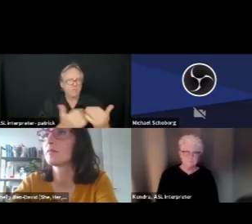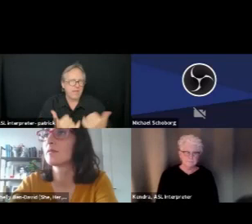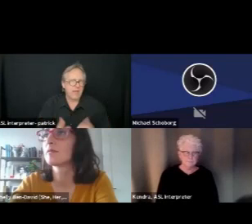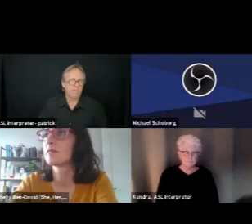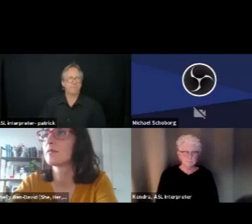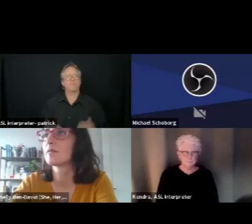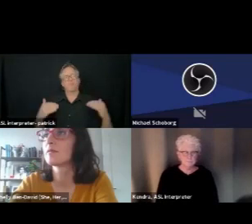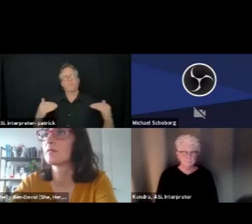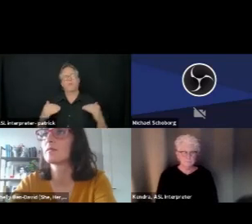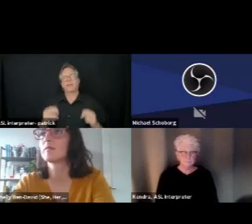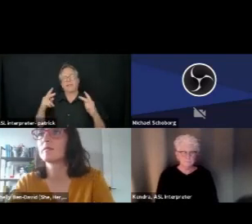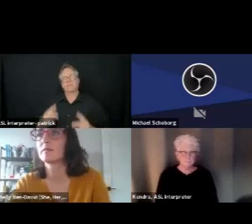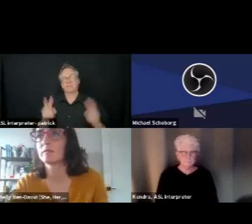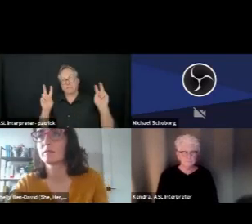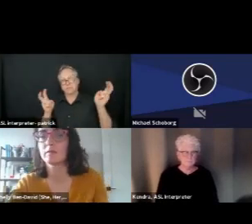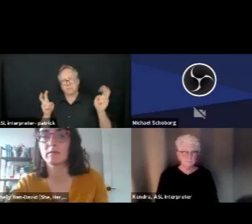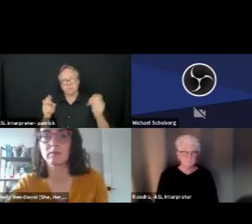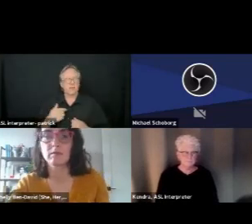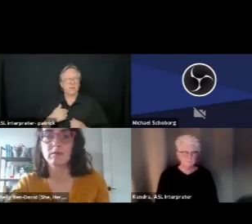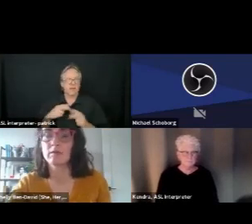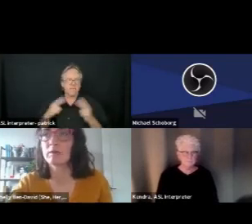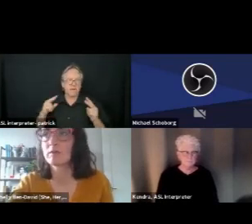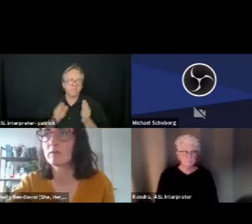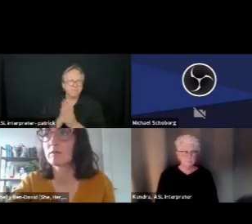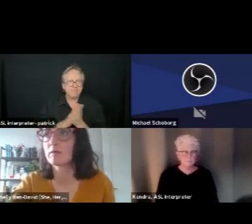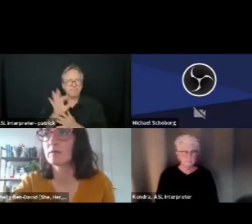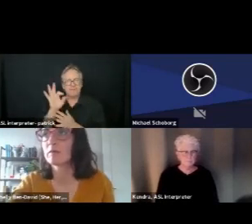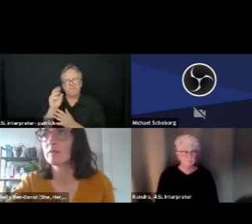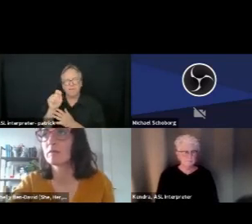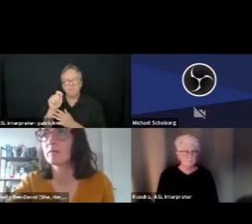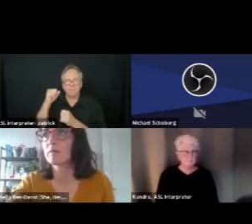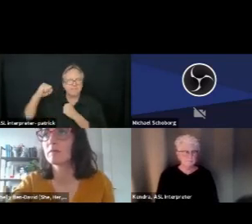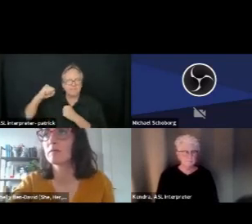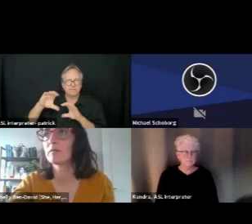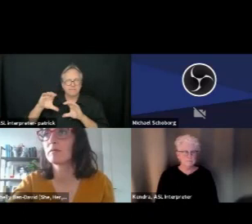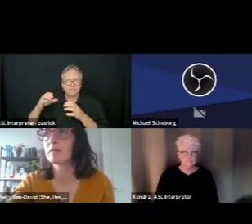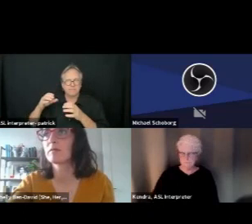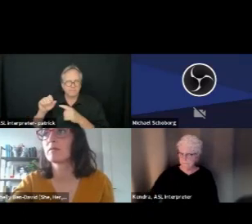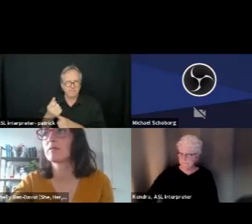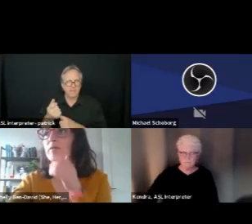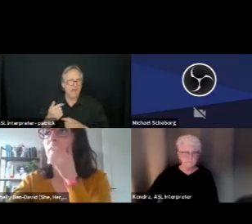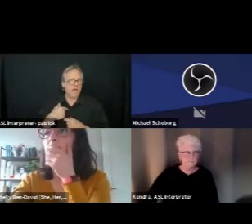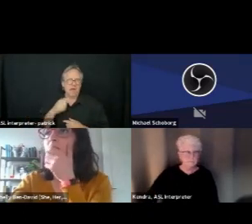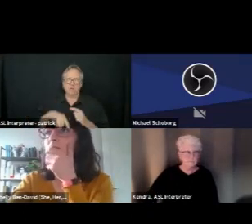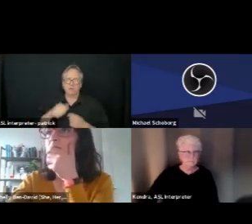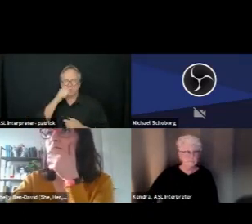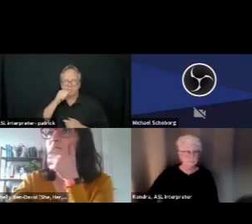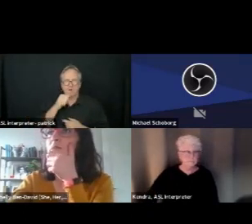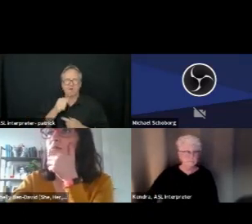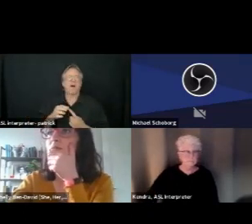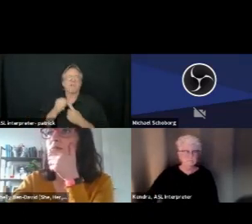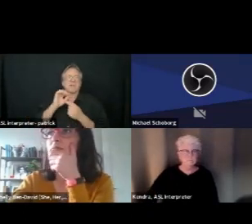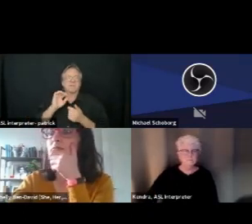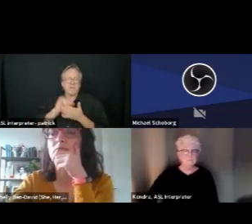And then this person said, I'm very active in feminist scenes. I don't think I could understand the experience of other survivors unless I was one